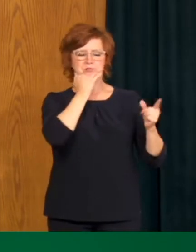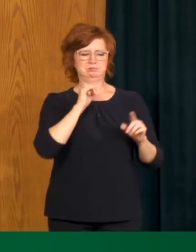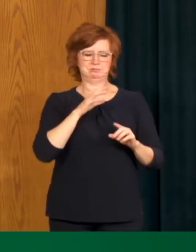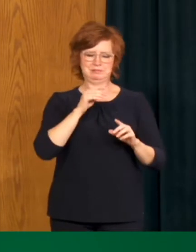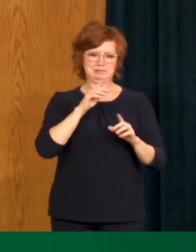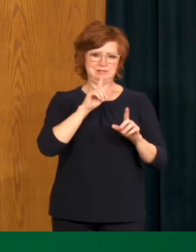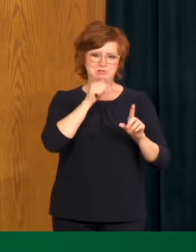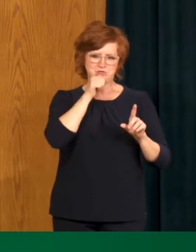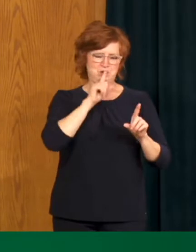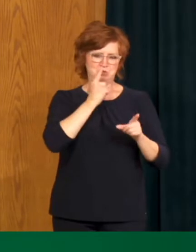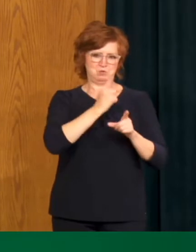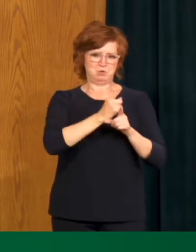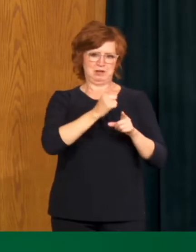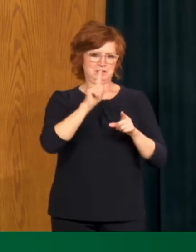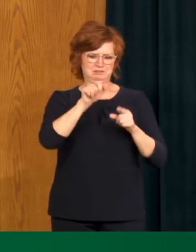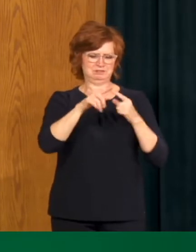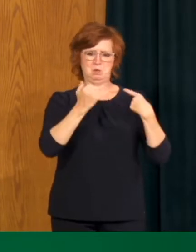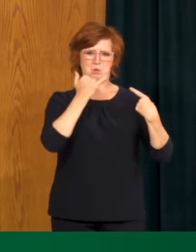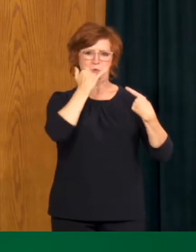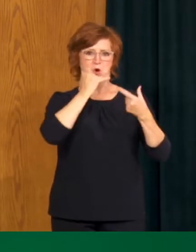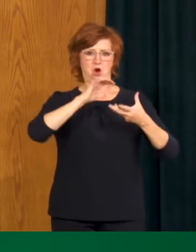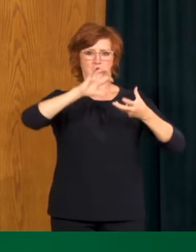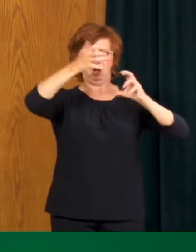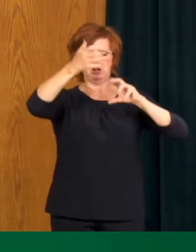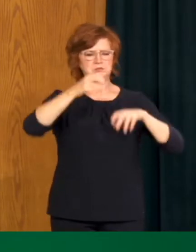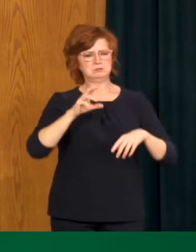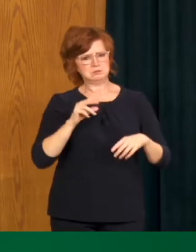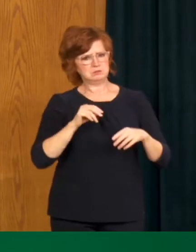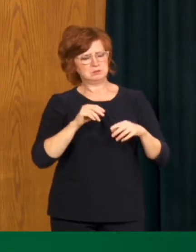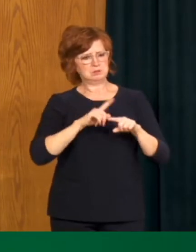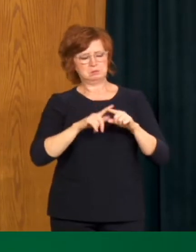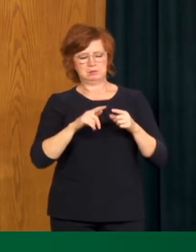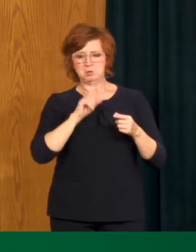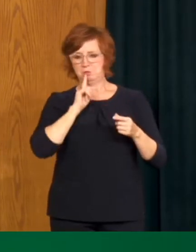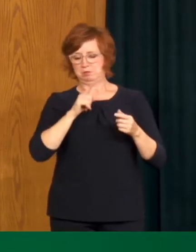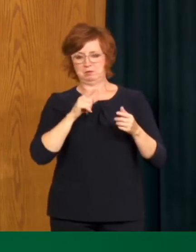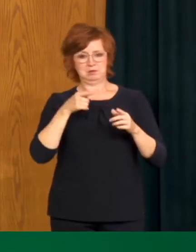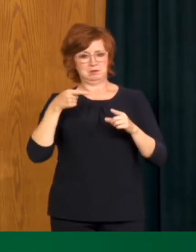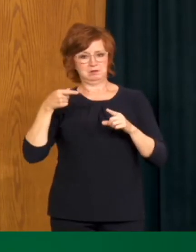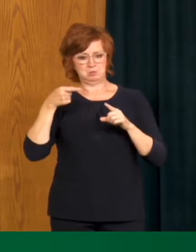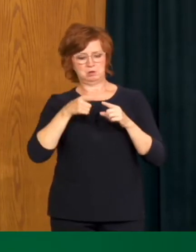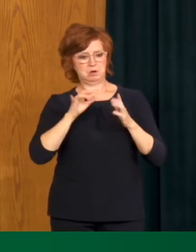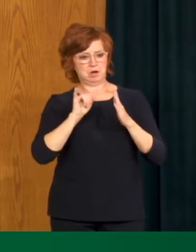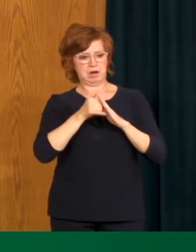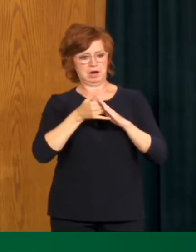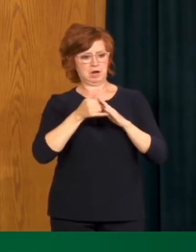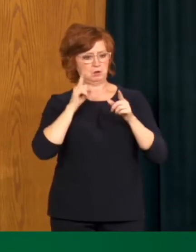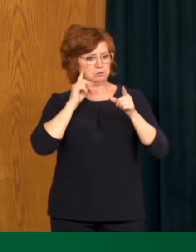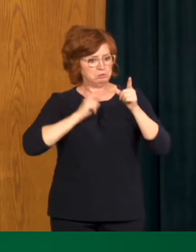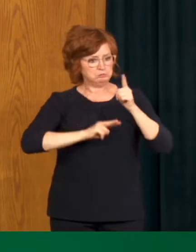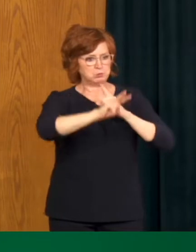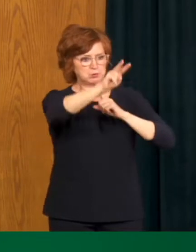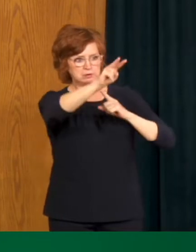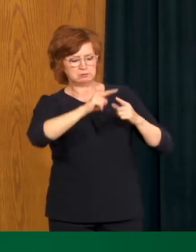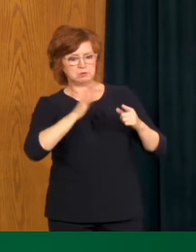predict as to how or where this is going to affect people.